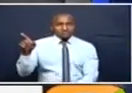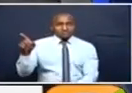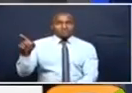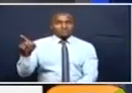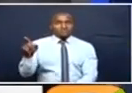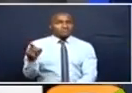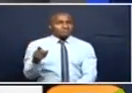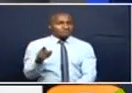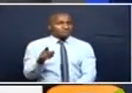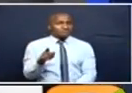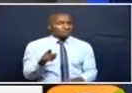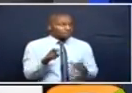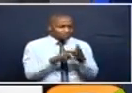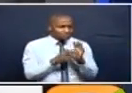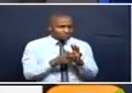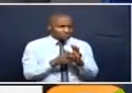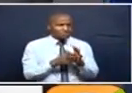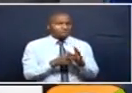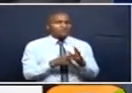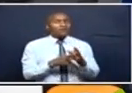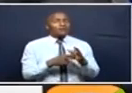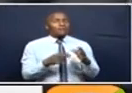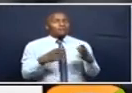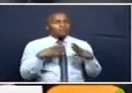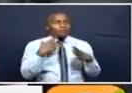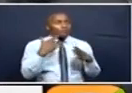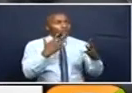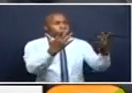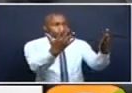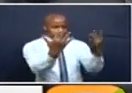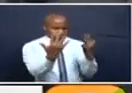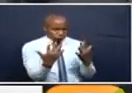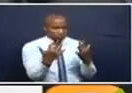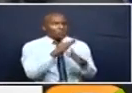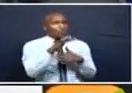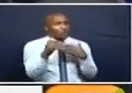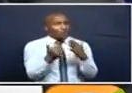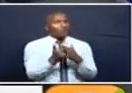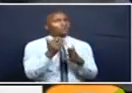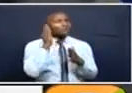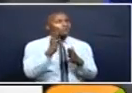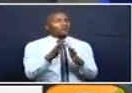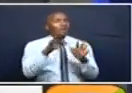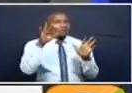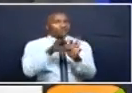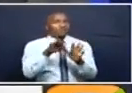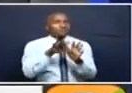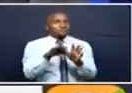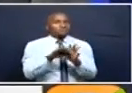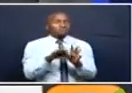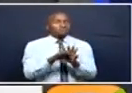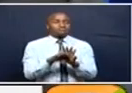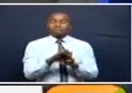It doesn't necessarily mean that all of the individuals who went to 64 Stadium are people who adore